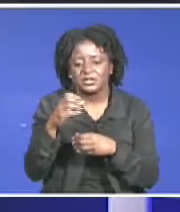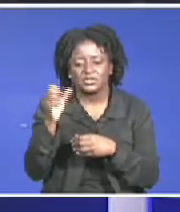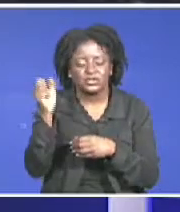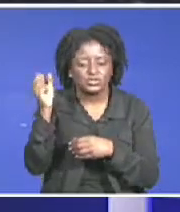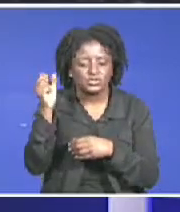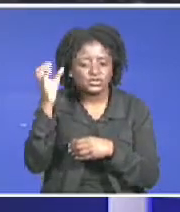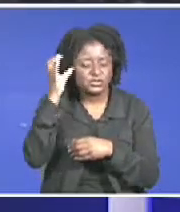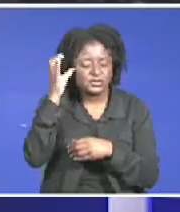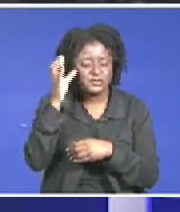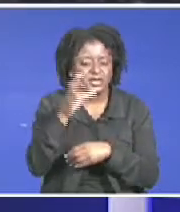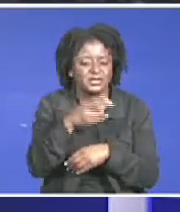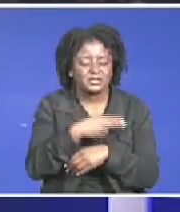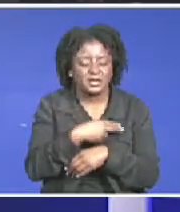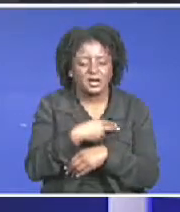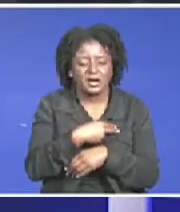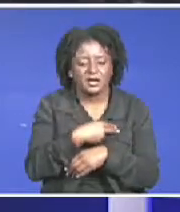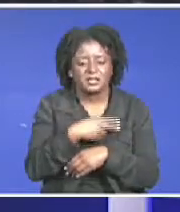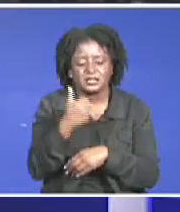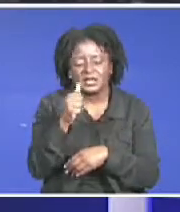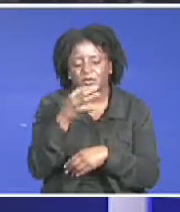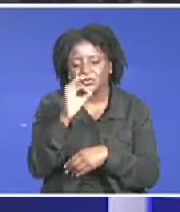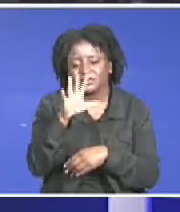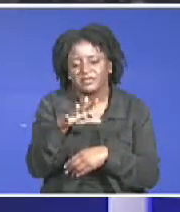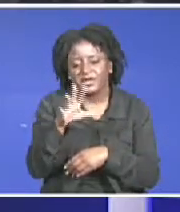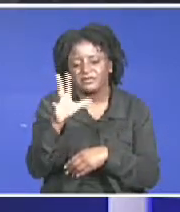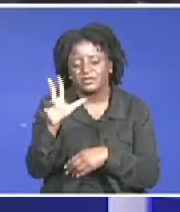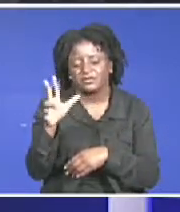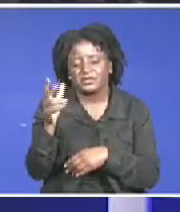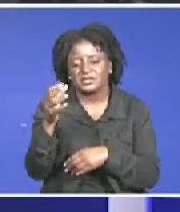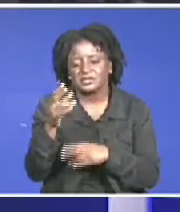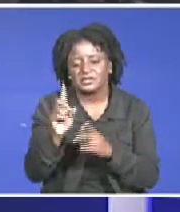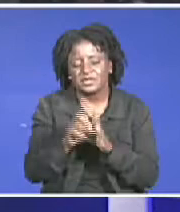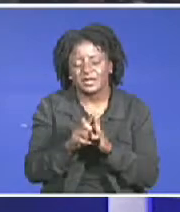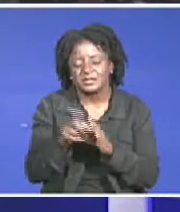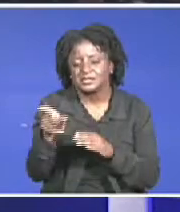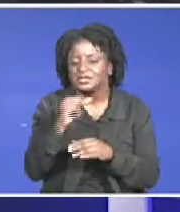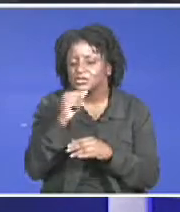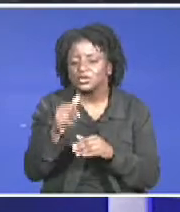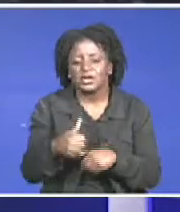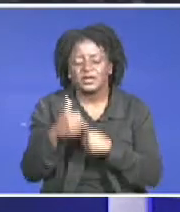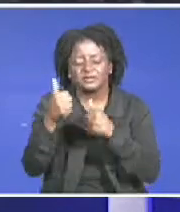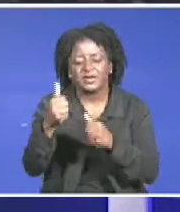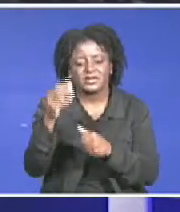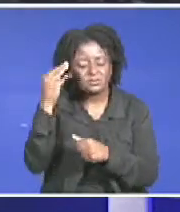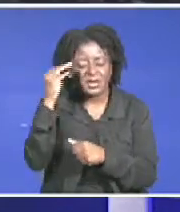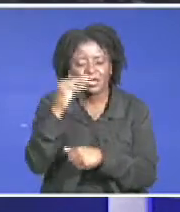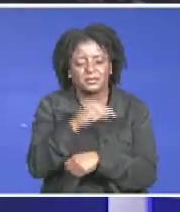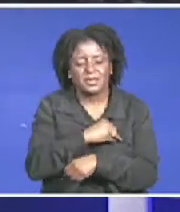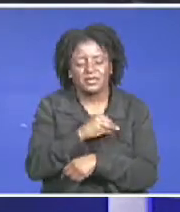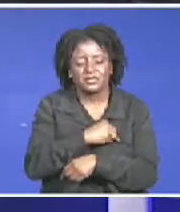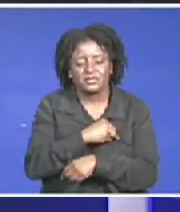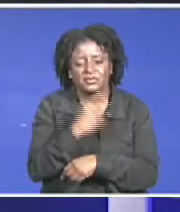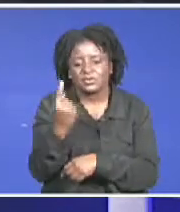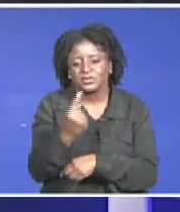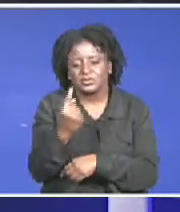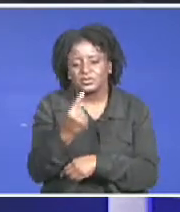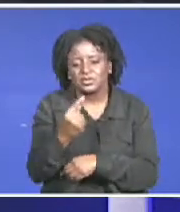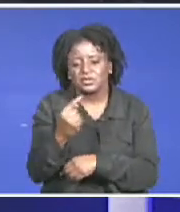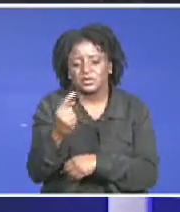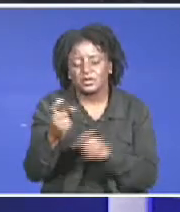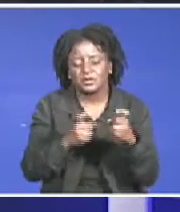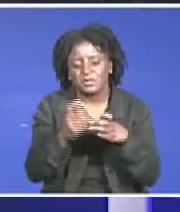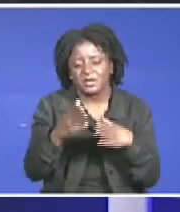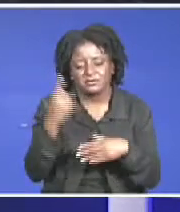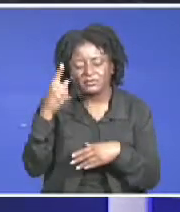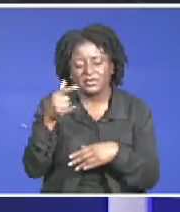Chavez Hart. He ran a time of 10.53 seconds and he did not advance. Michael Matthew, the lone competitor for the Bahamas in